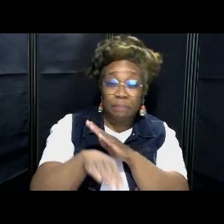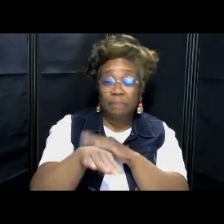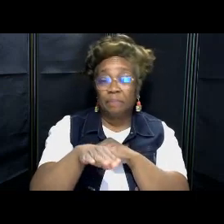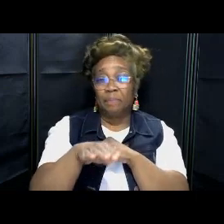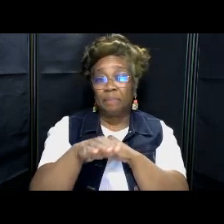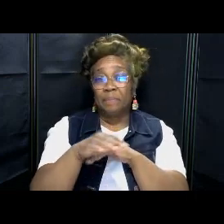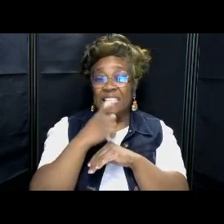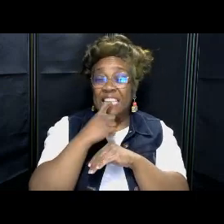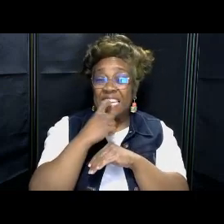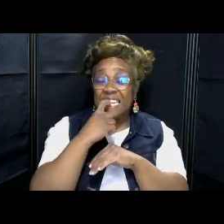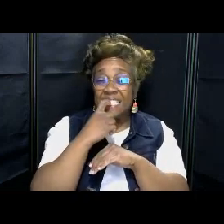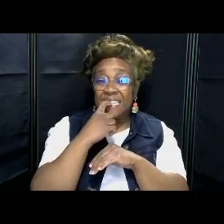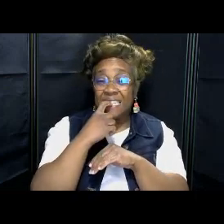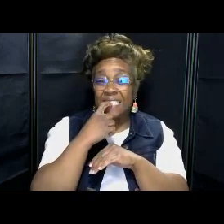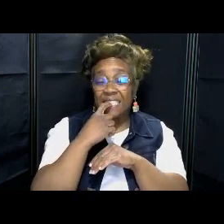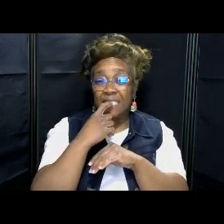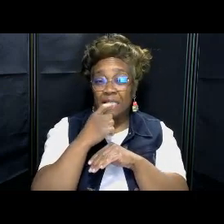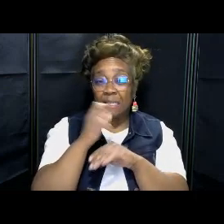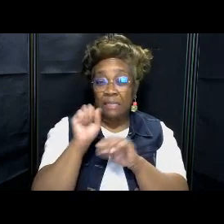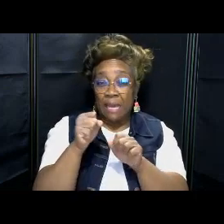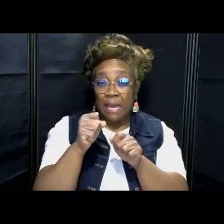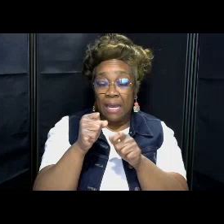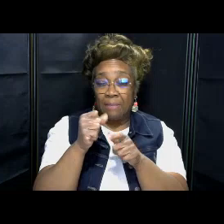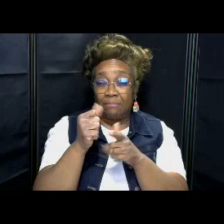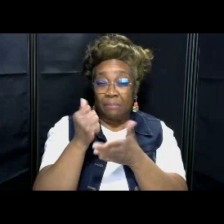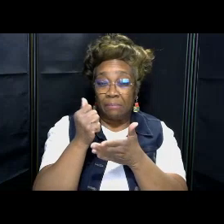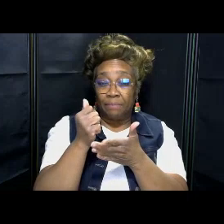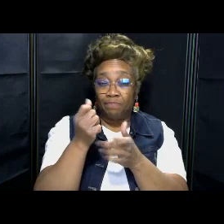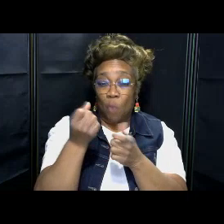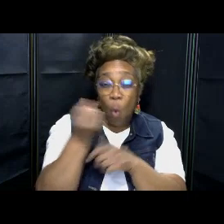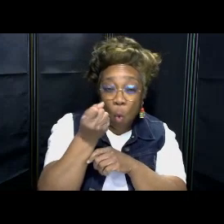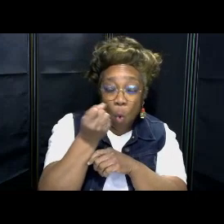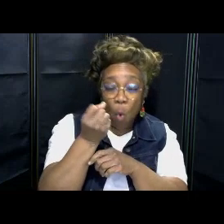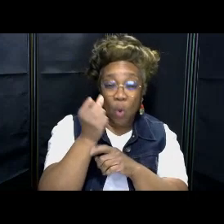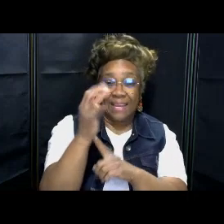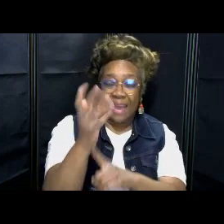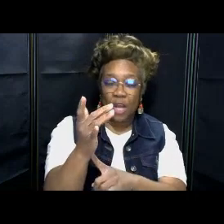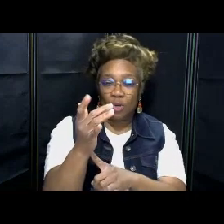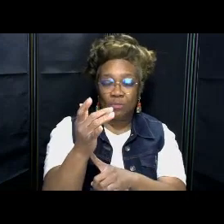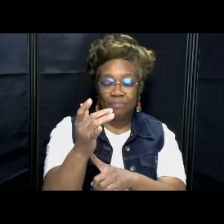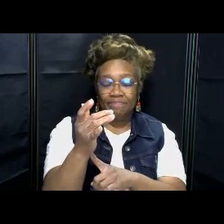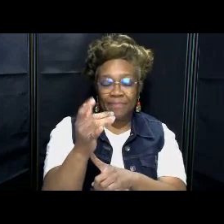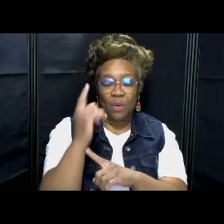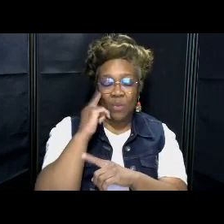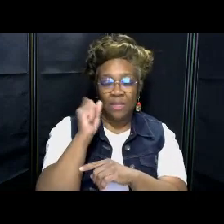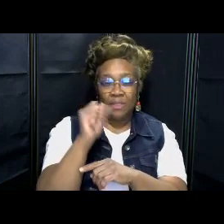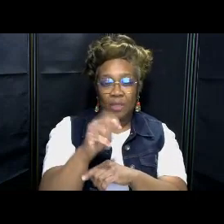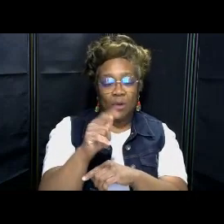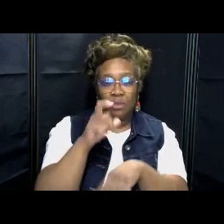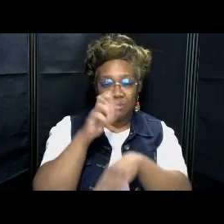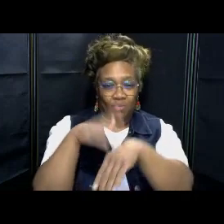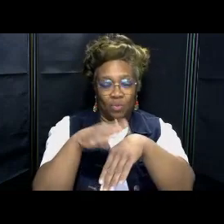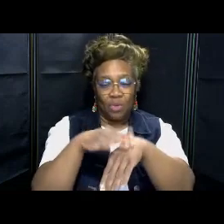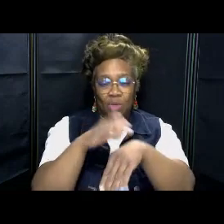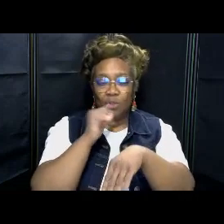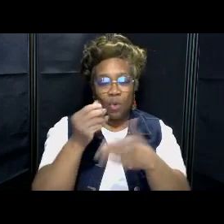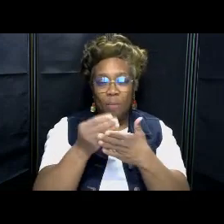is probably slim to none. So I caution you about buying candles from that Dollar Tree for